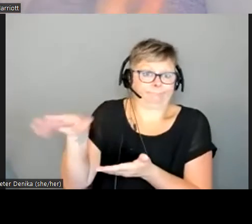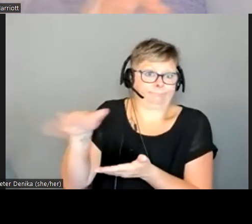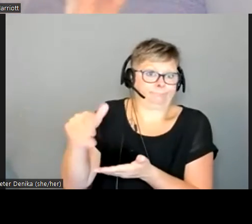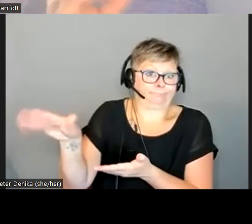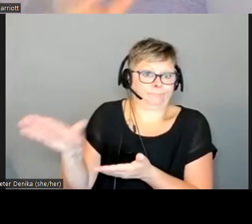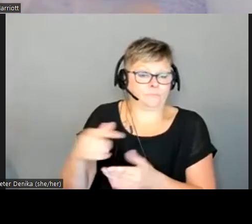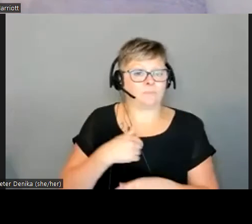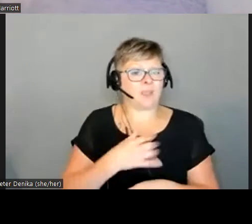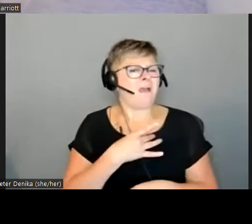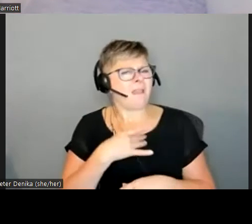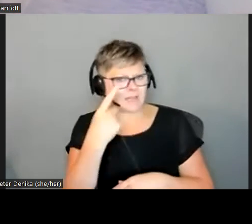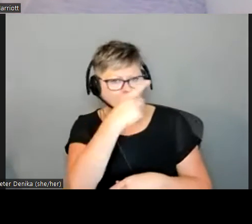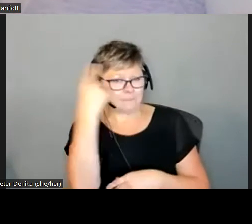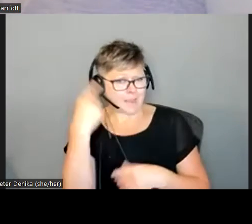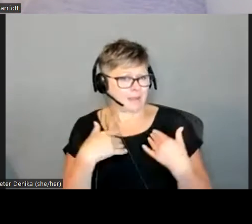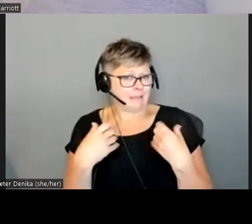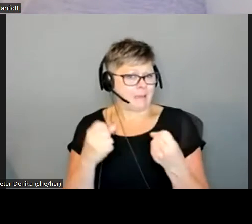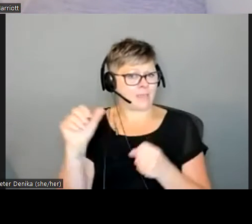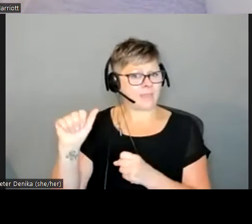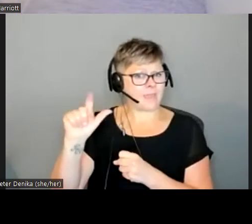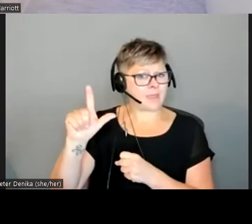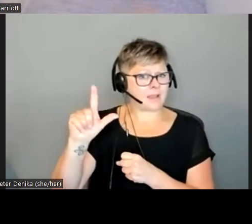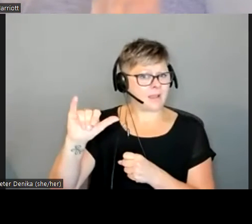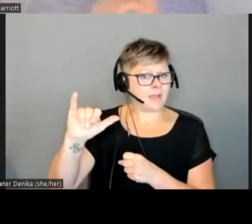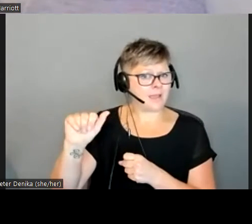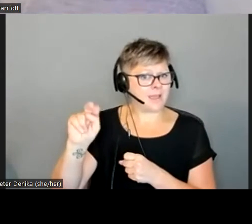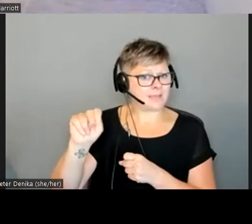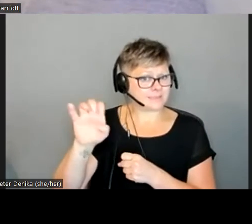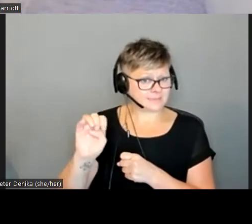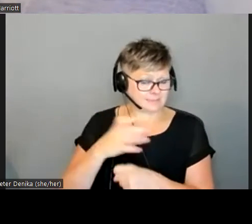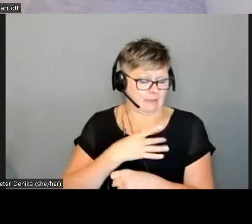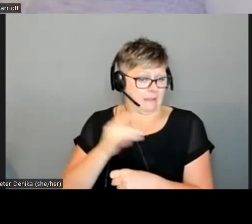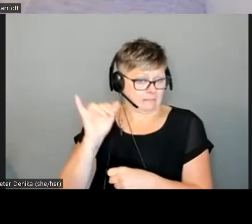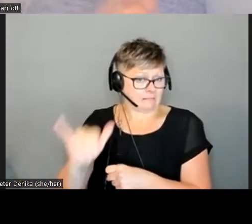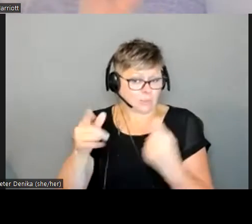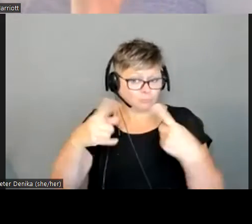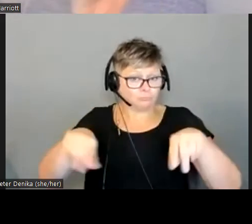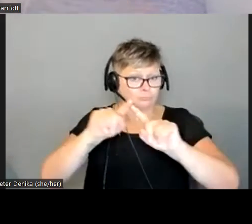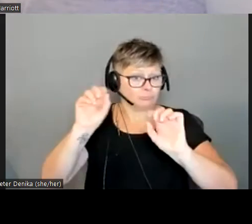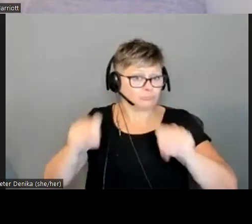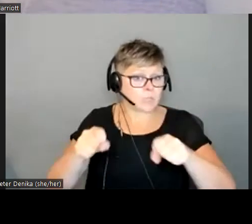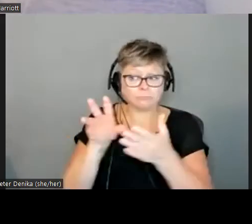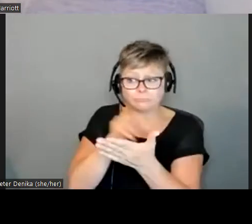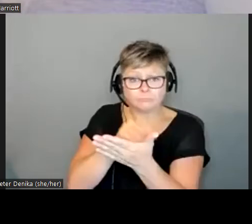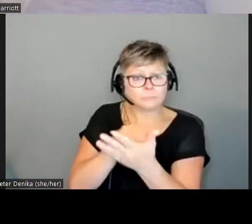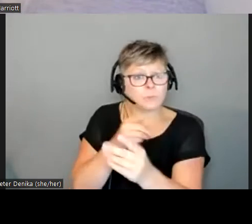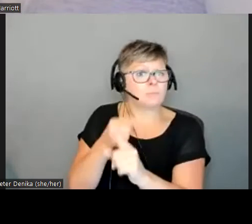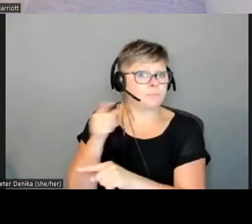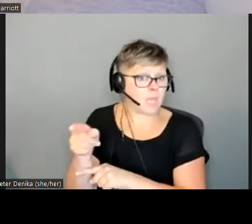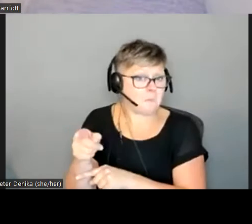Black Health Alliance as a good starting point for people to educate themselves. Like they're doing some really good